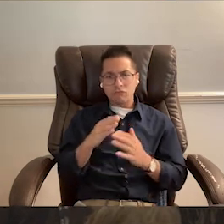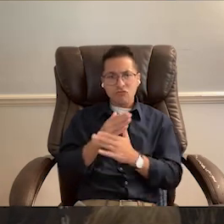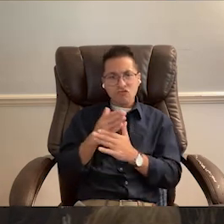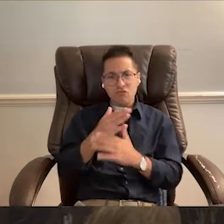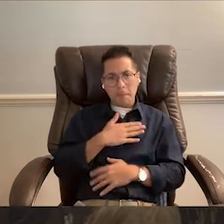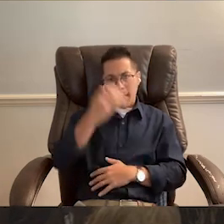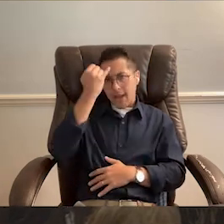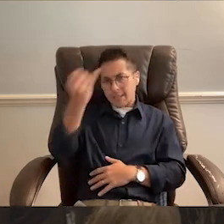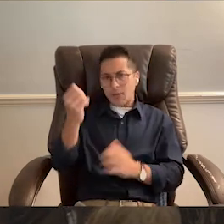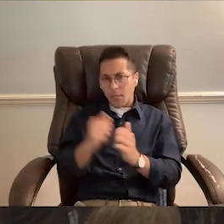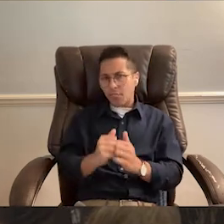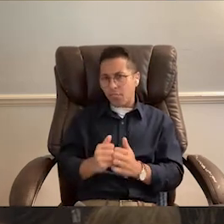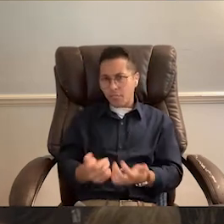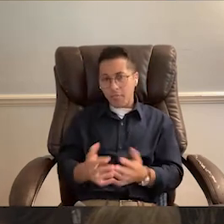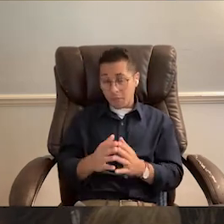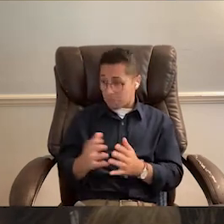I can